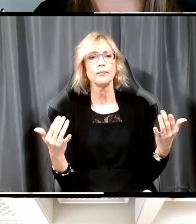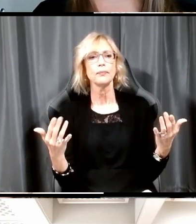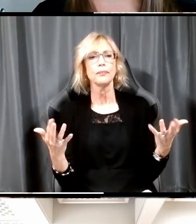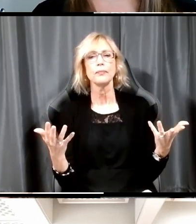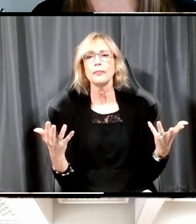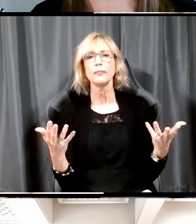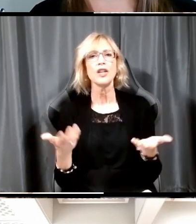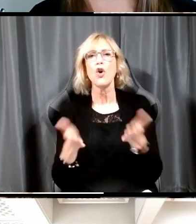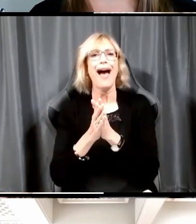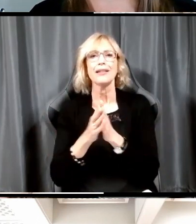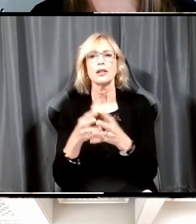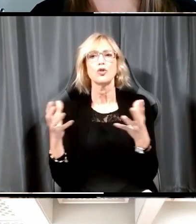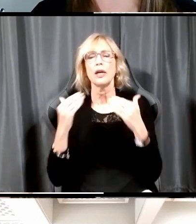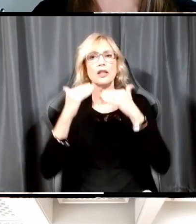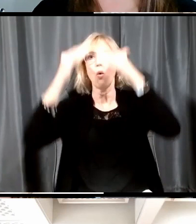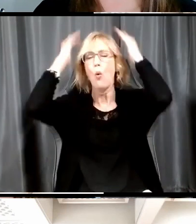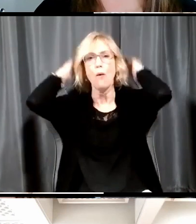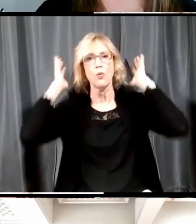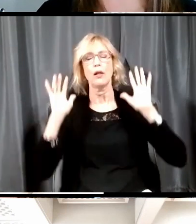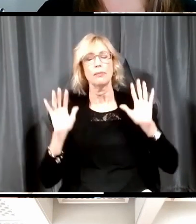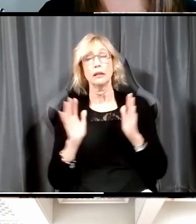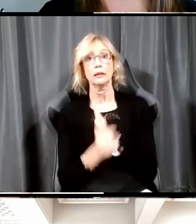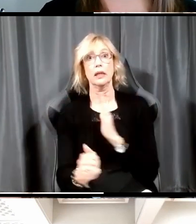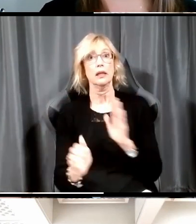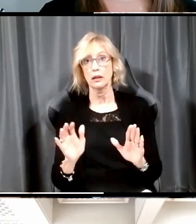you're asking too much. It's an overwhelming